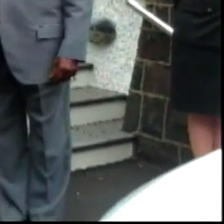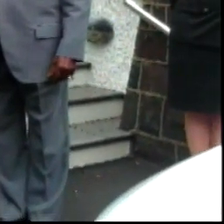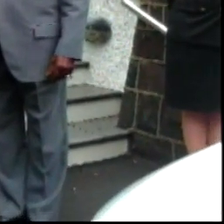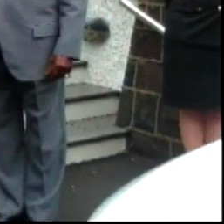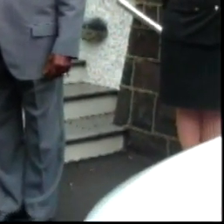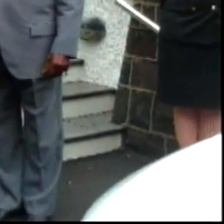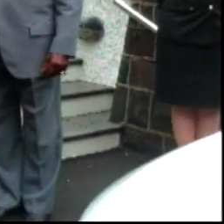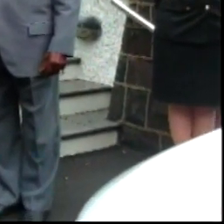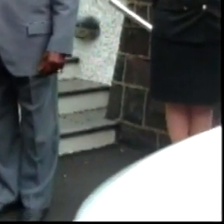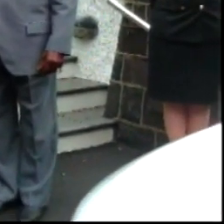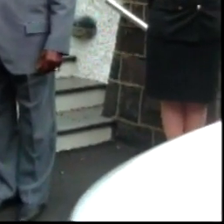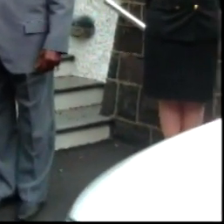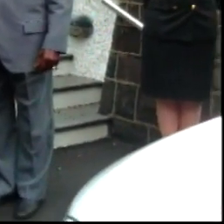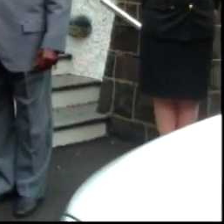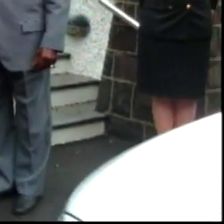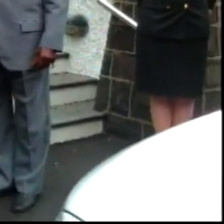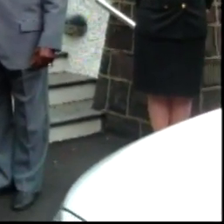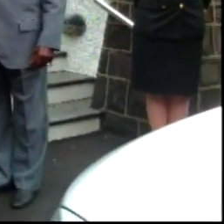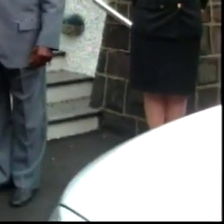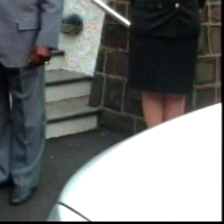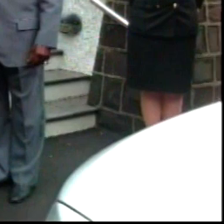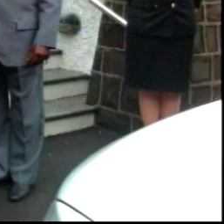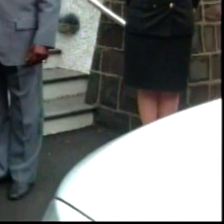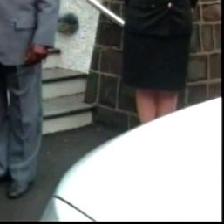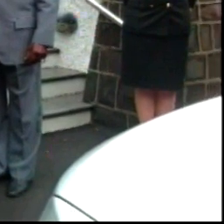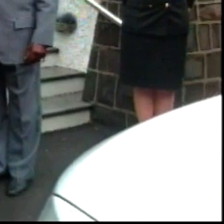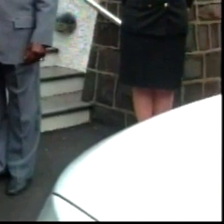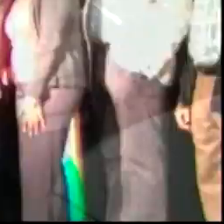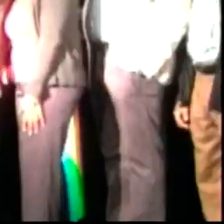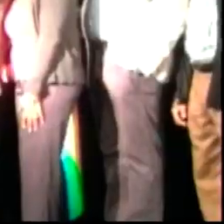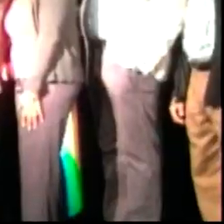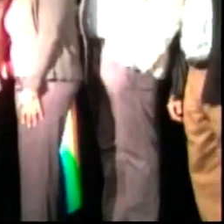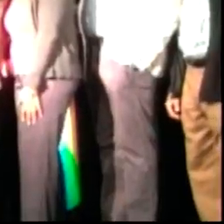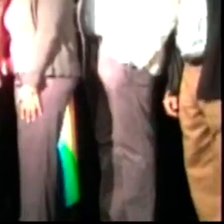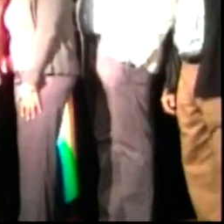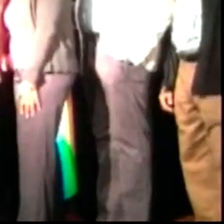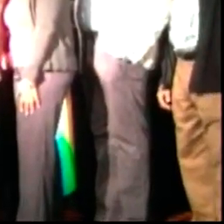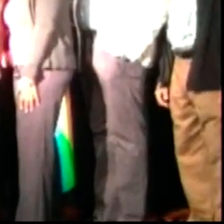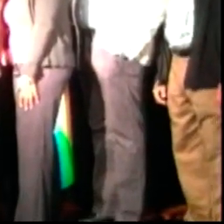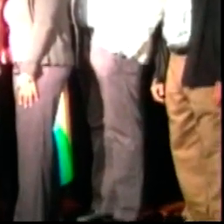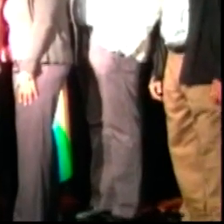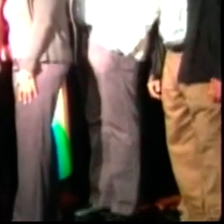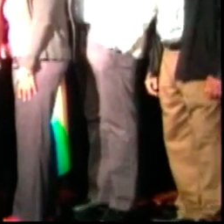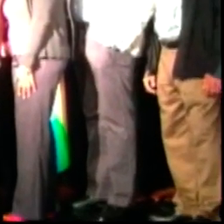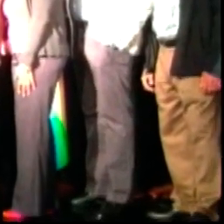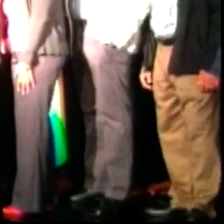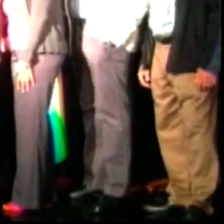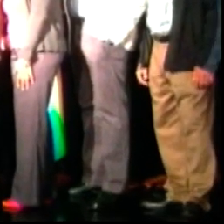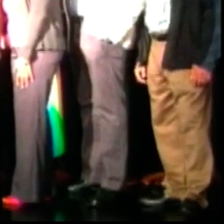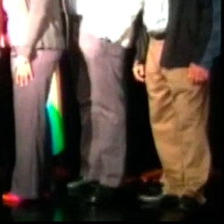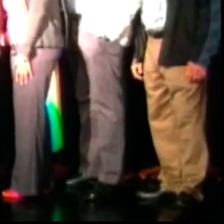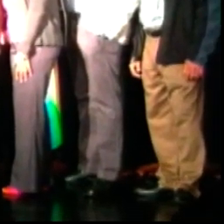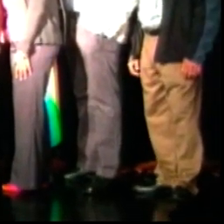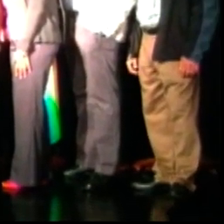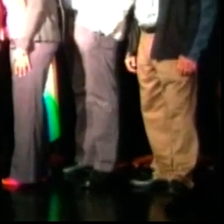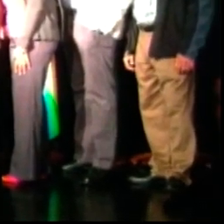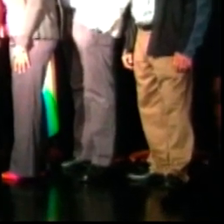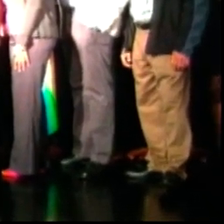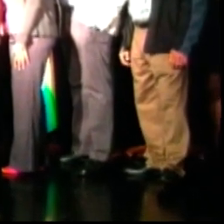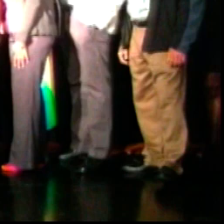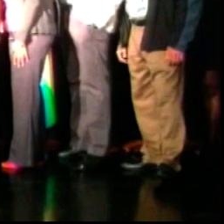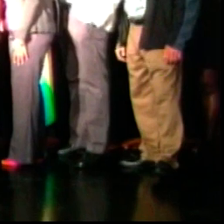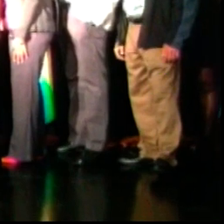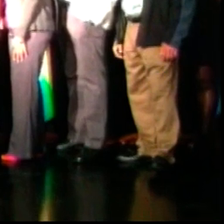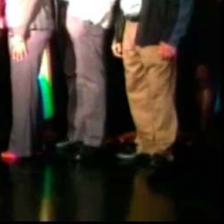which uses geothermal energy to heat glass houses. Mr. Stewart also held discussions with his New Zealand counterpart, Prime